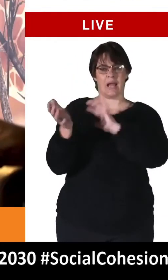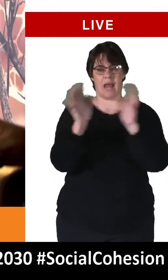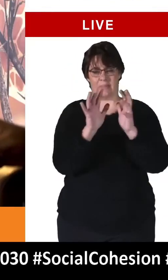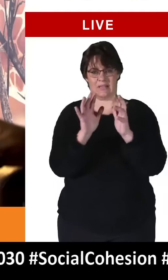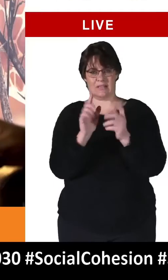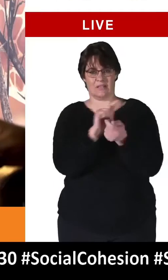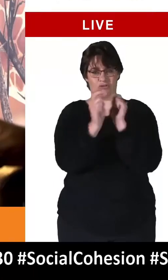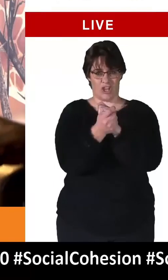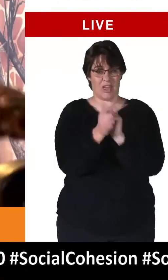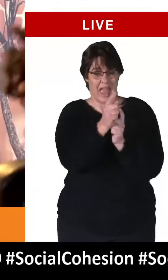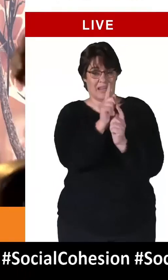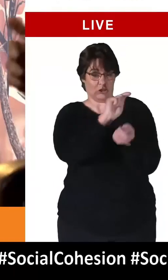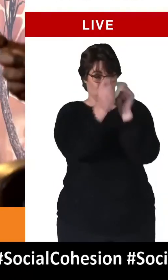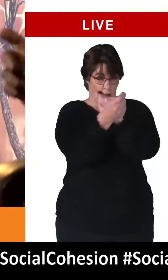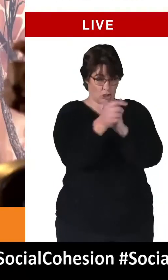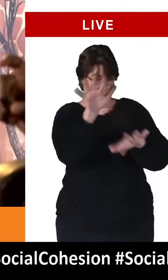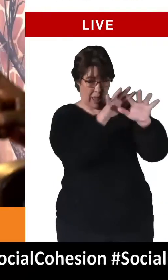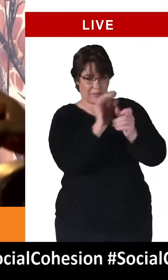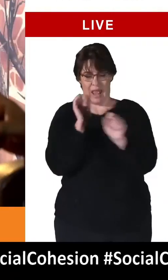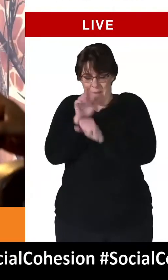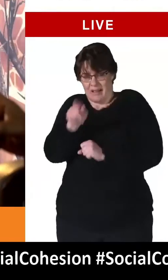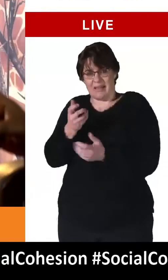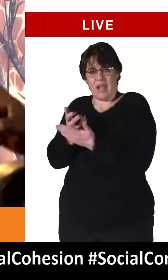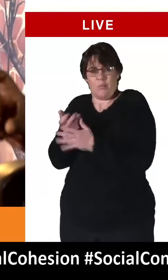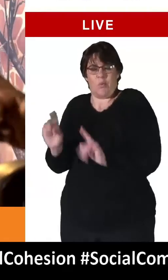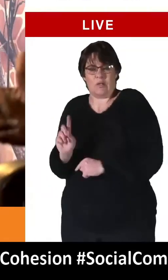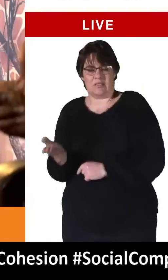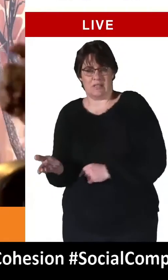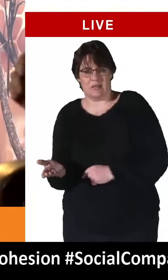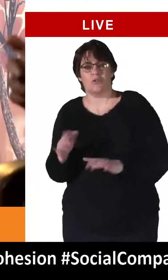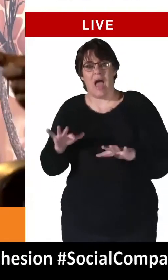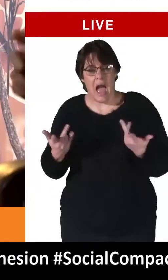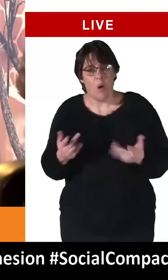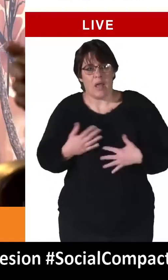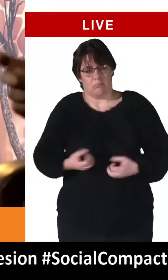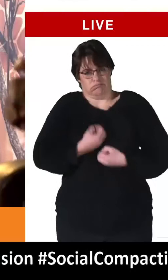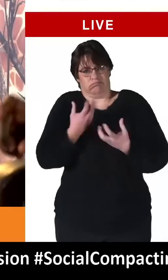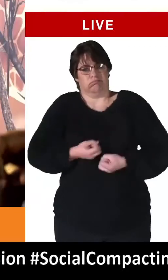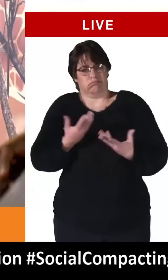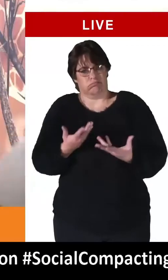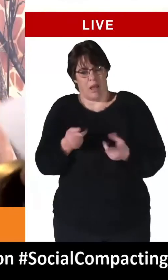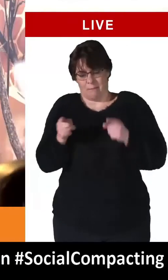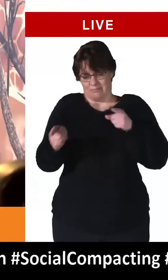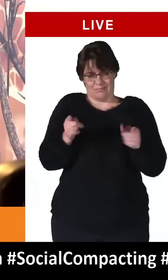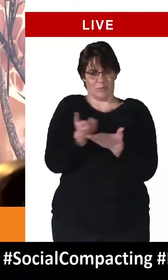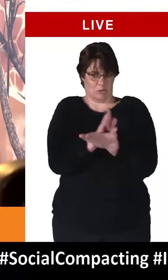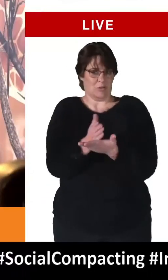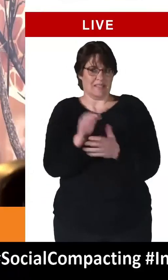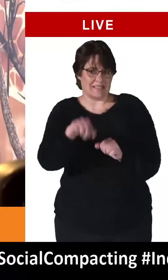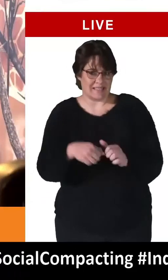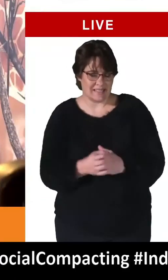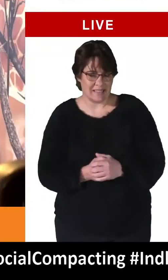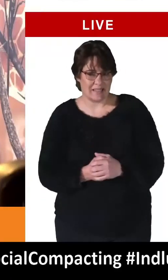on economic? And I think by looking at these models, we should be able to articulate between those. Yes.